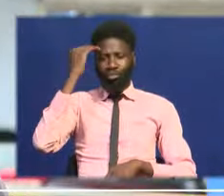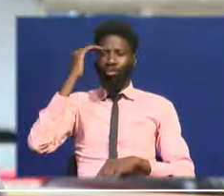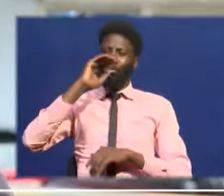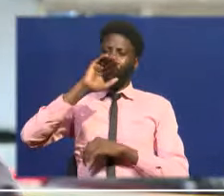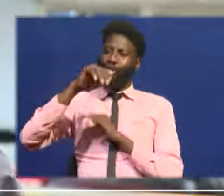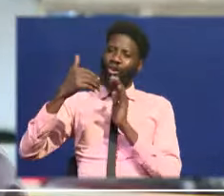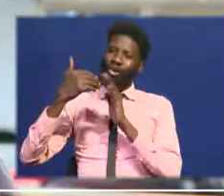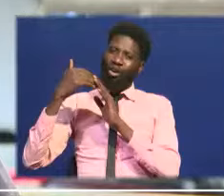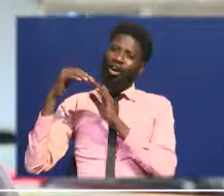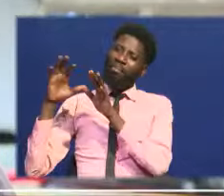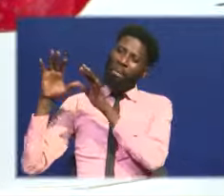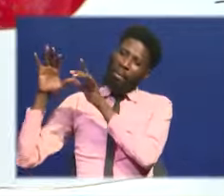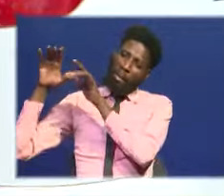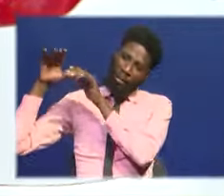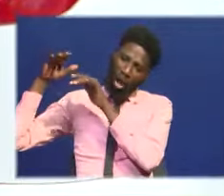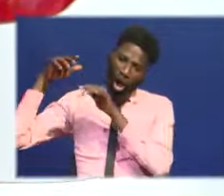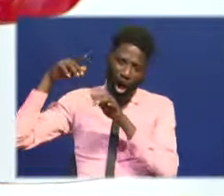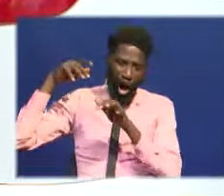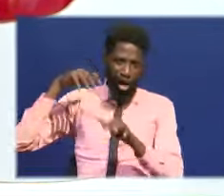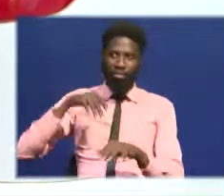wote, wanakuja kumlaki.